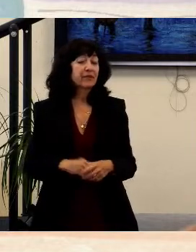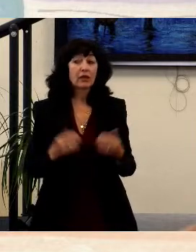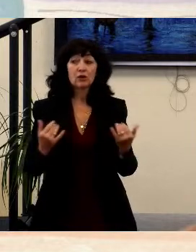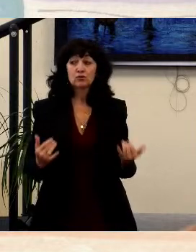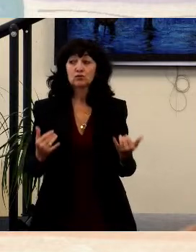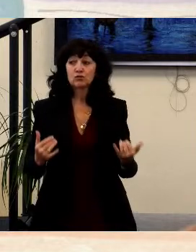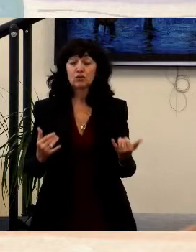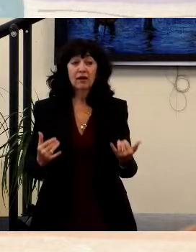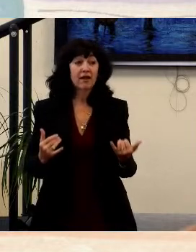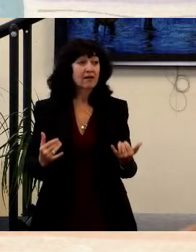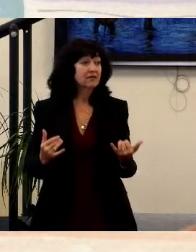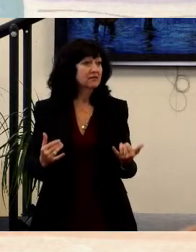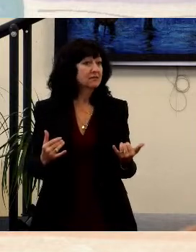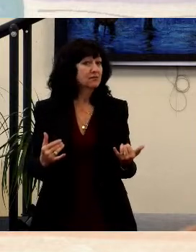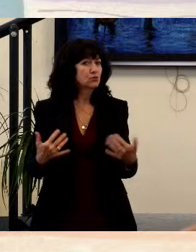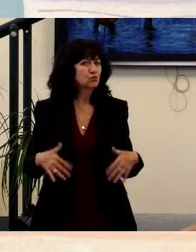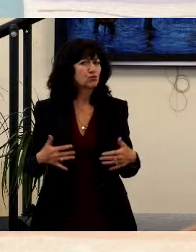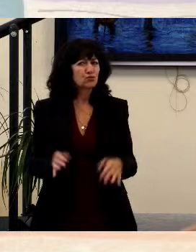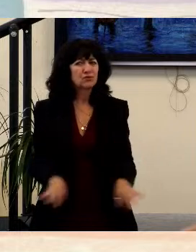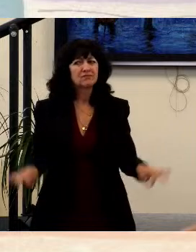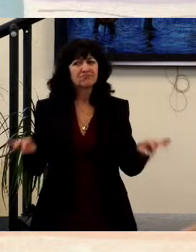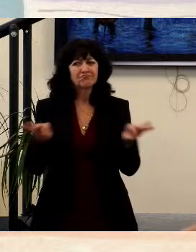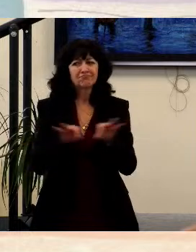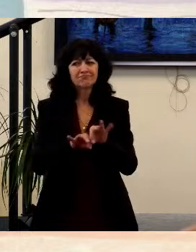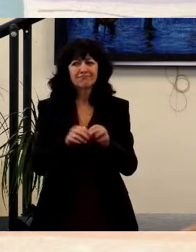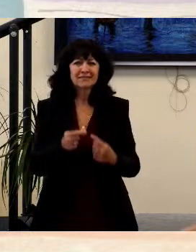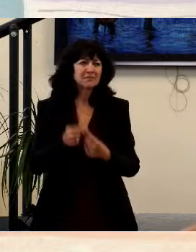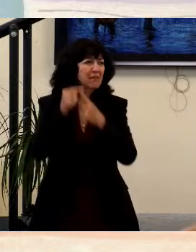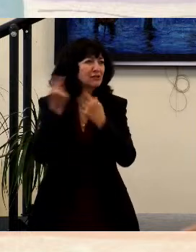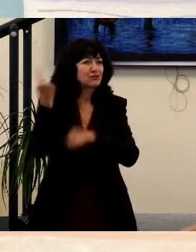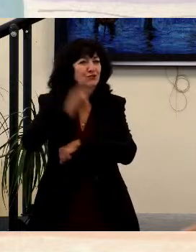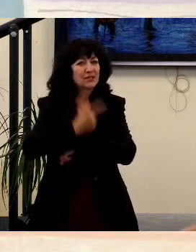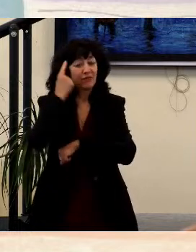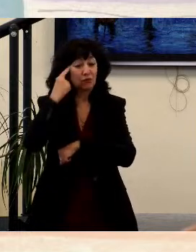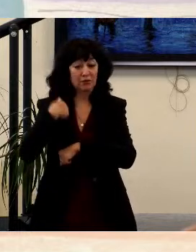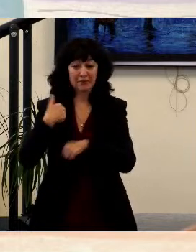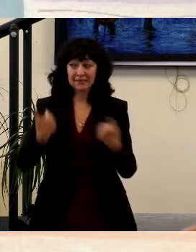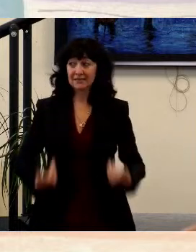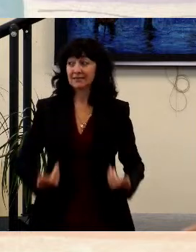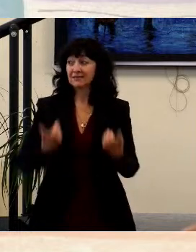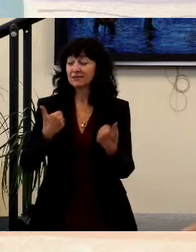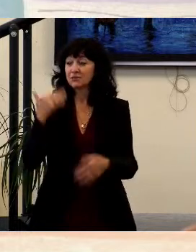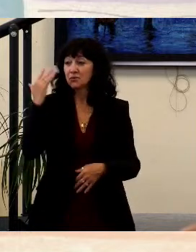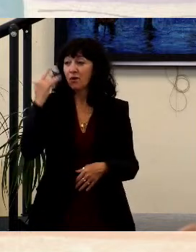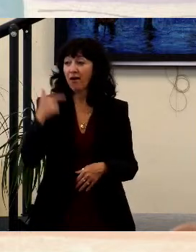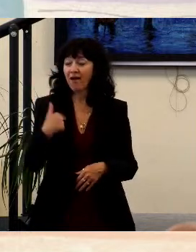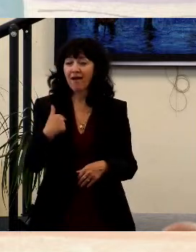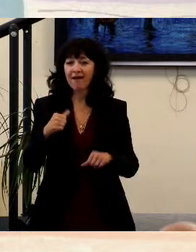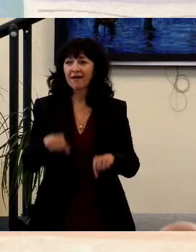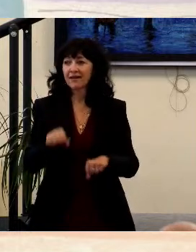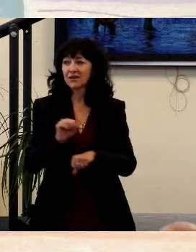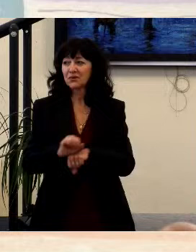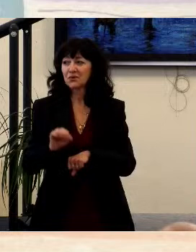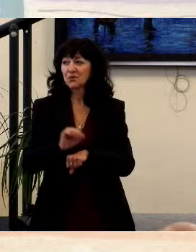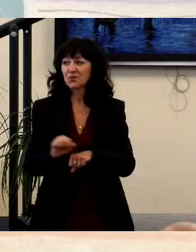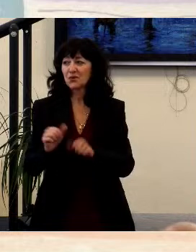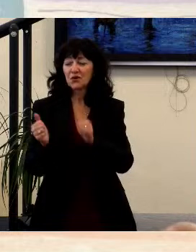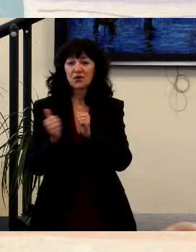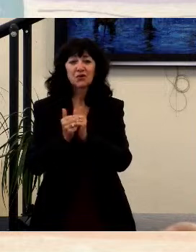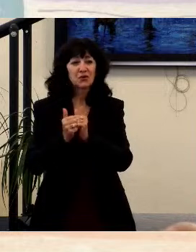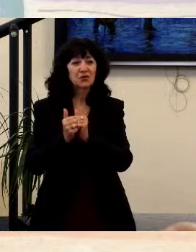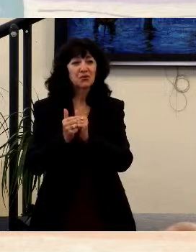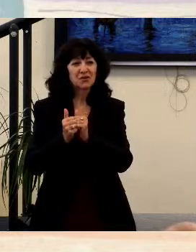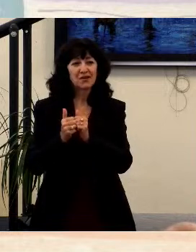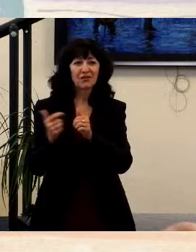Today is a very special day for me, being able to work alongside the first spouse,